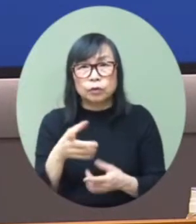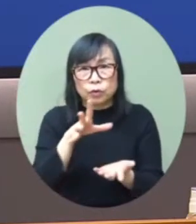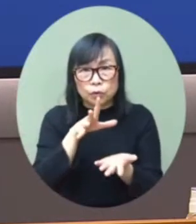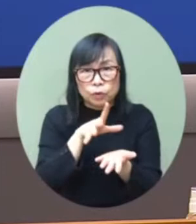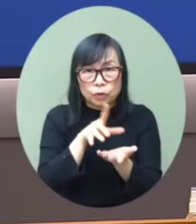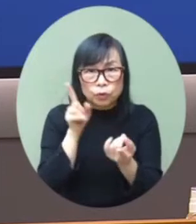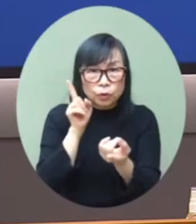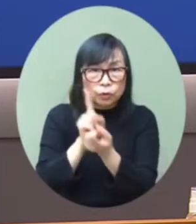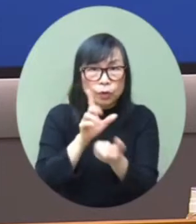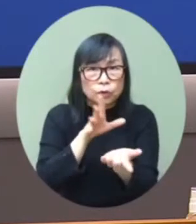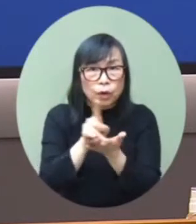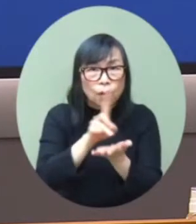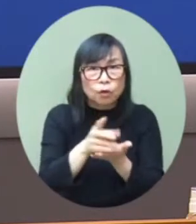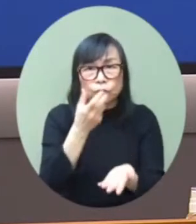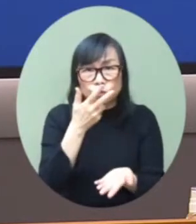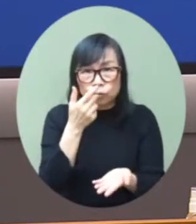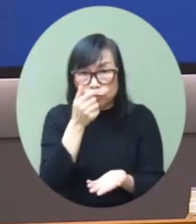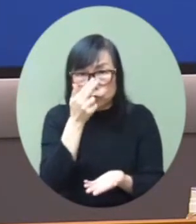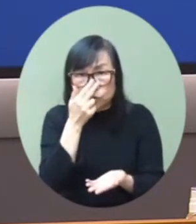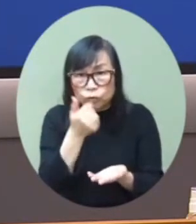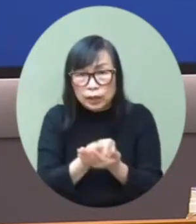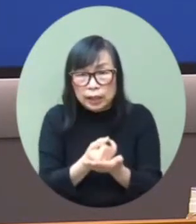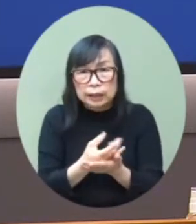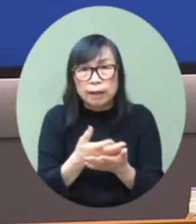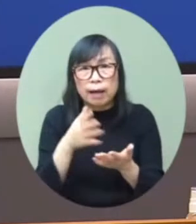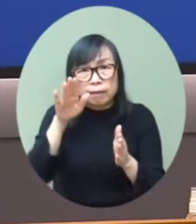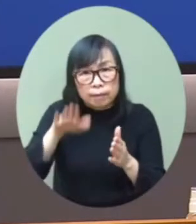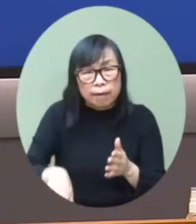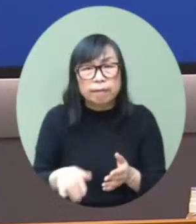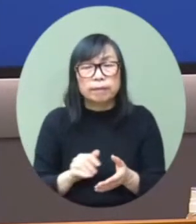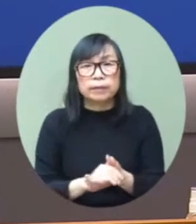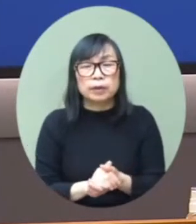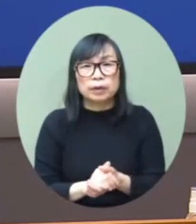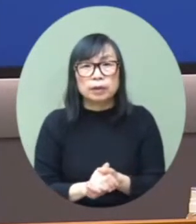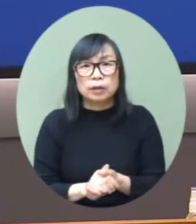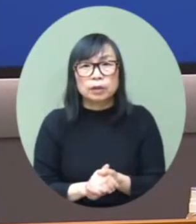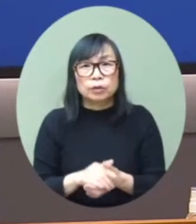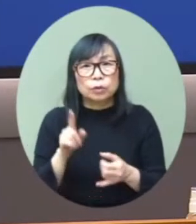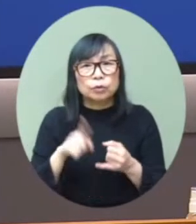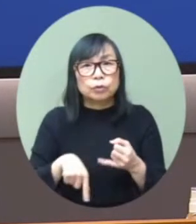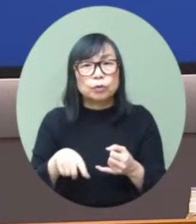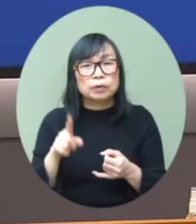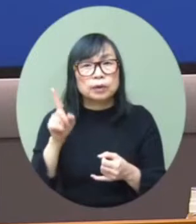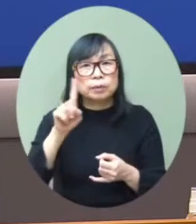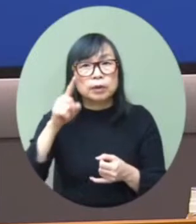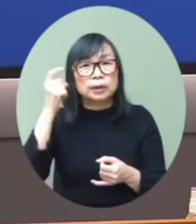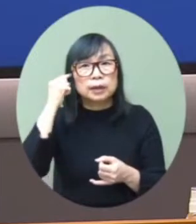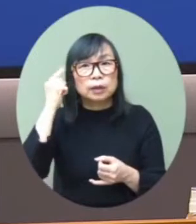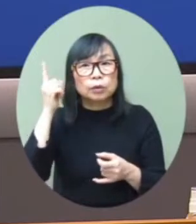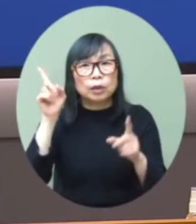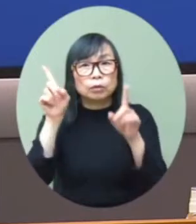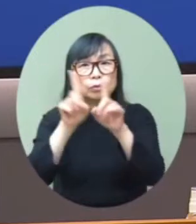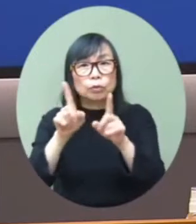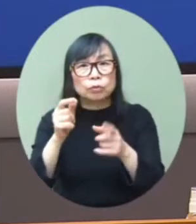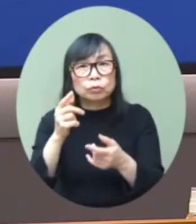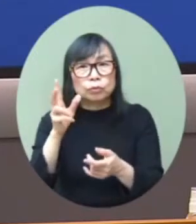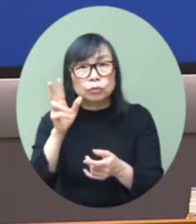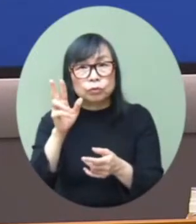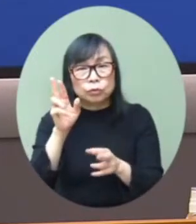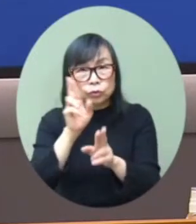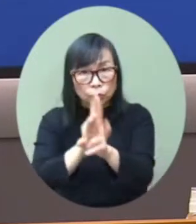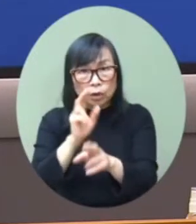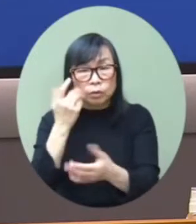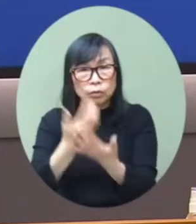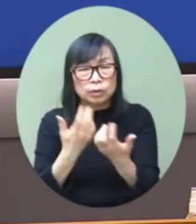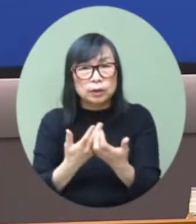the proportion will be 1.8 million. However, this is on the low side of the academic estimates. How do we produce a more